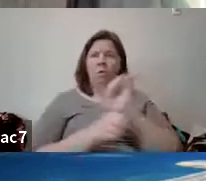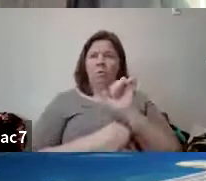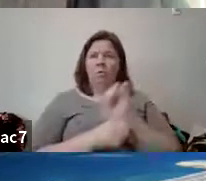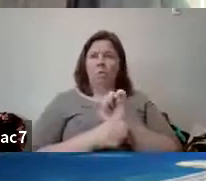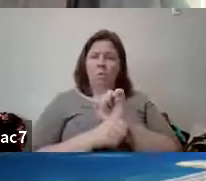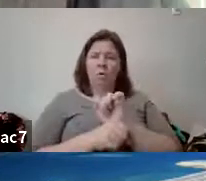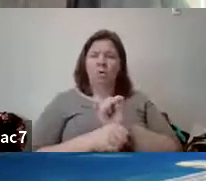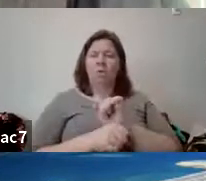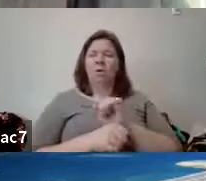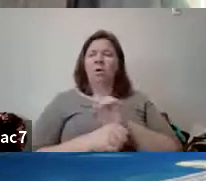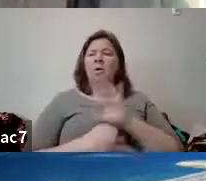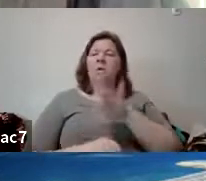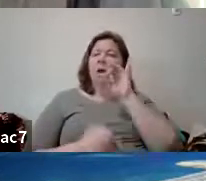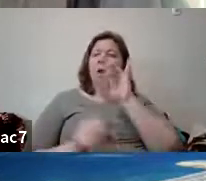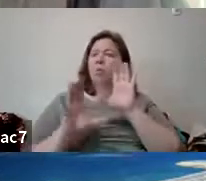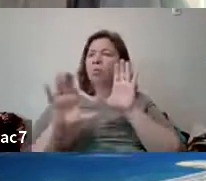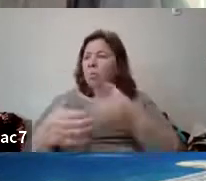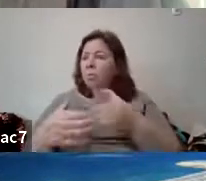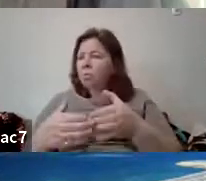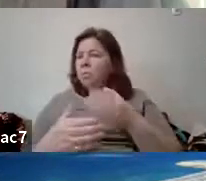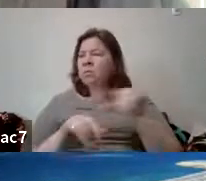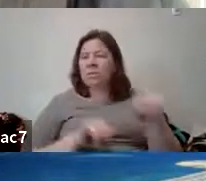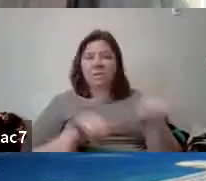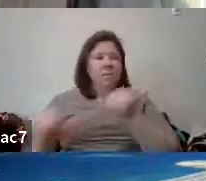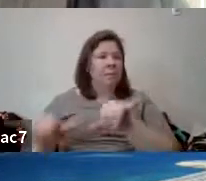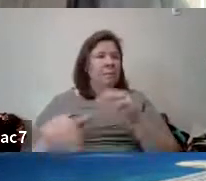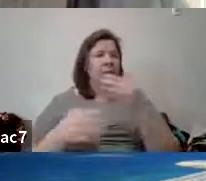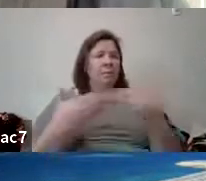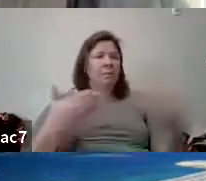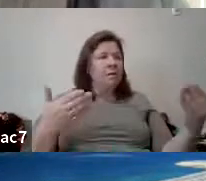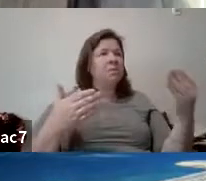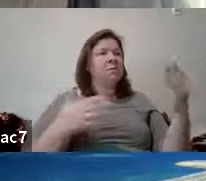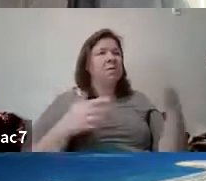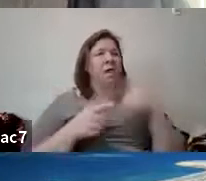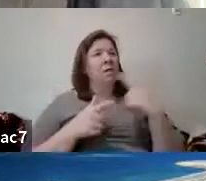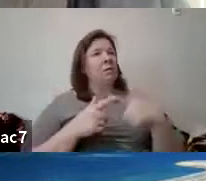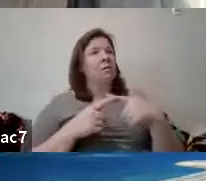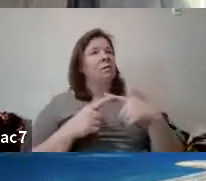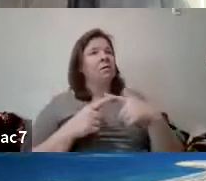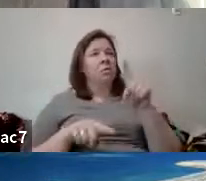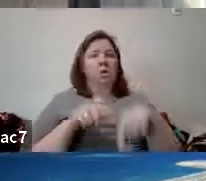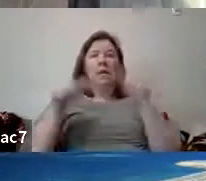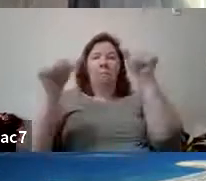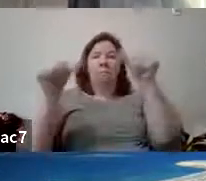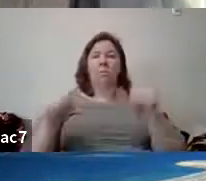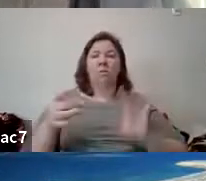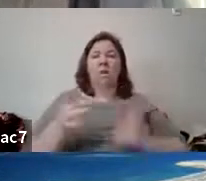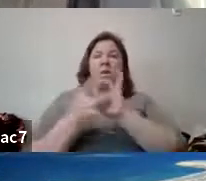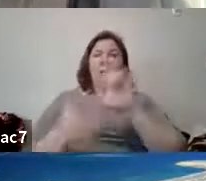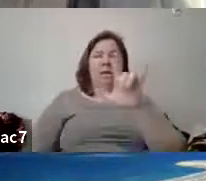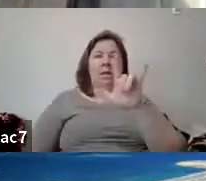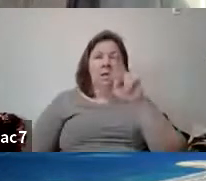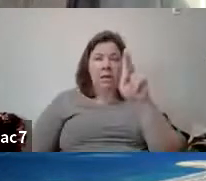the groups that are in similar, looking for similar things. Then you can't just post your link anywhere. You've got